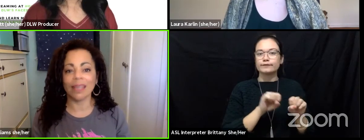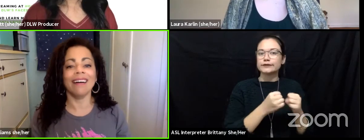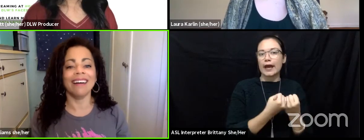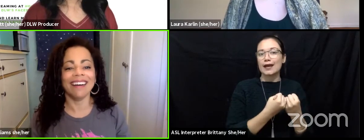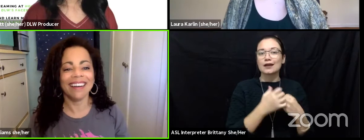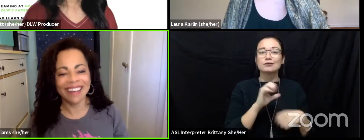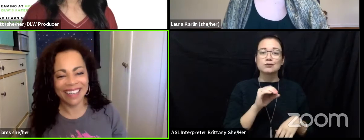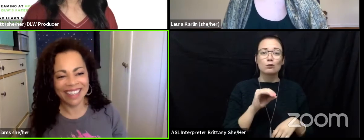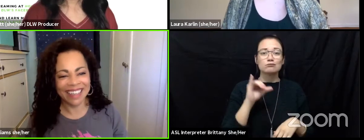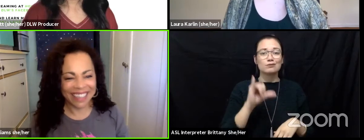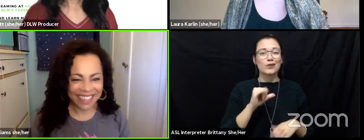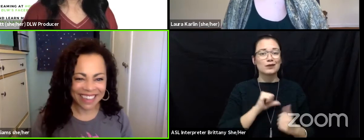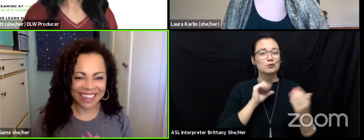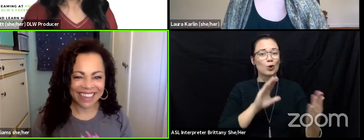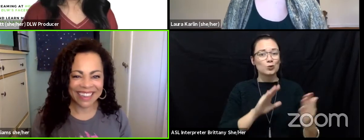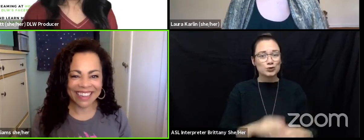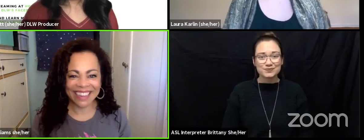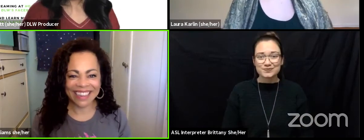doing.